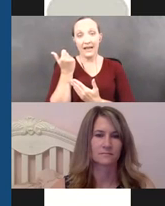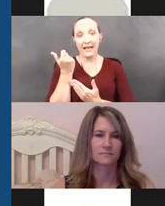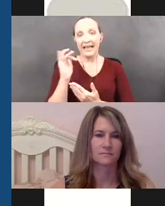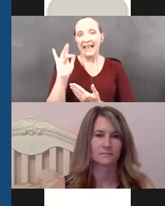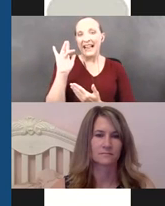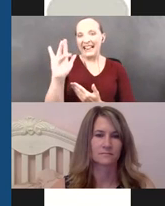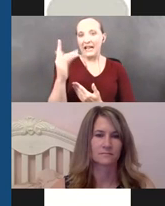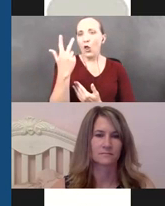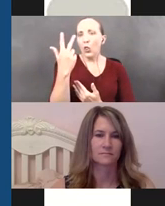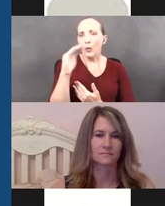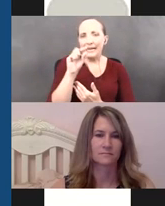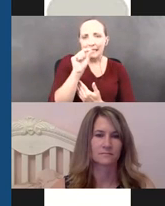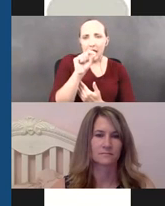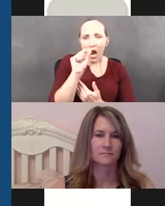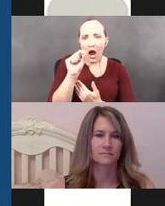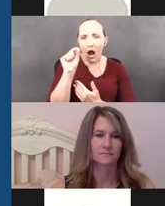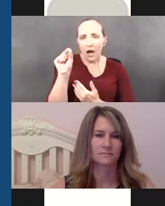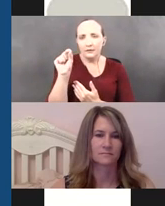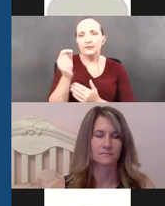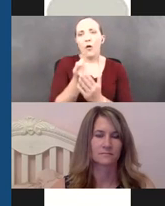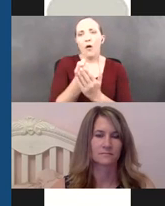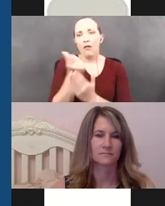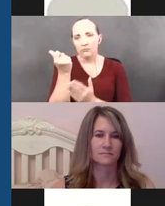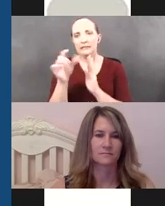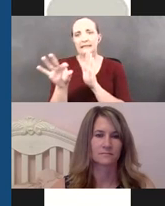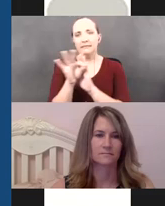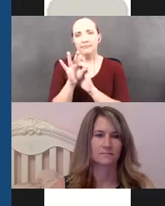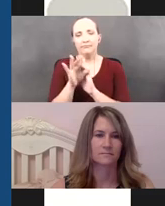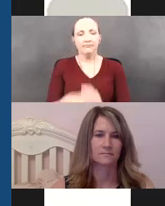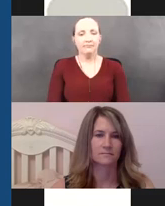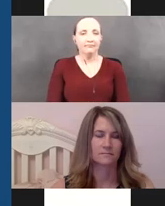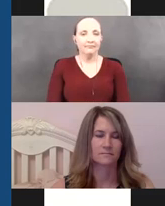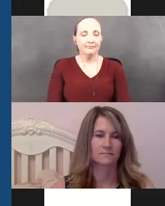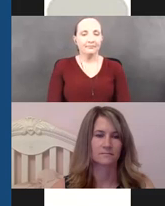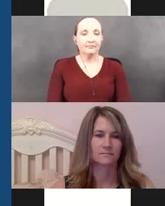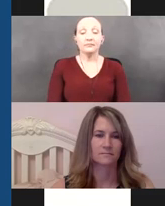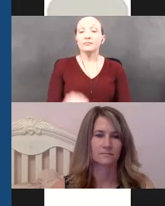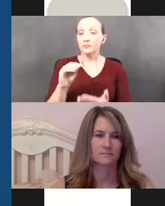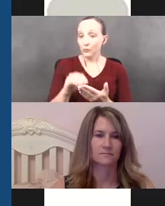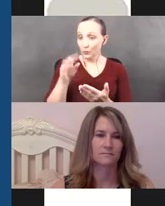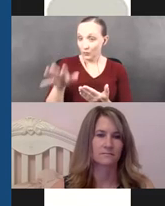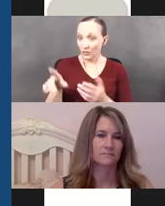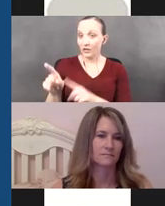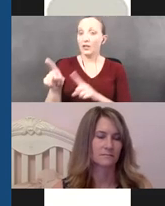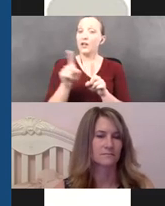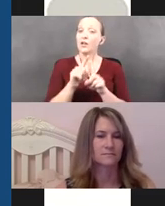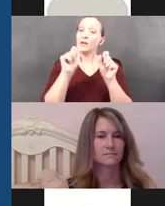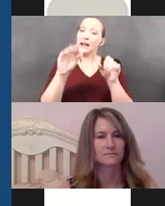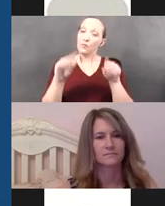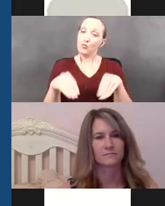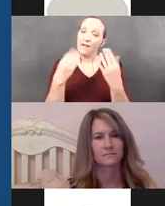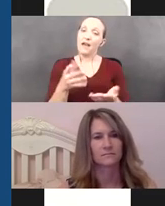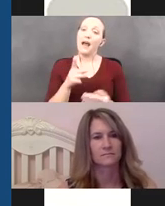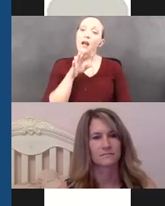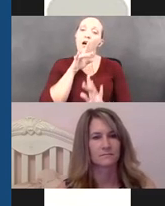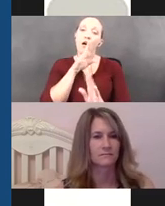borrar dots la caja here de texto, solo and tienen que darle a select los 3 delete. puntos allí y seleccionar Delete. Students can also provide an audio También response